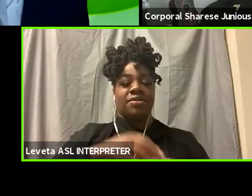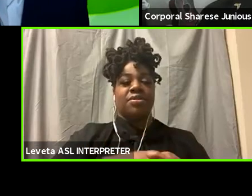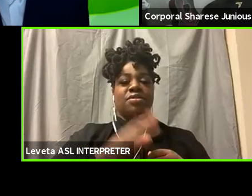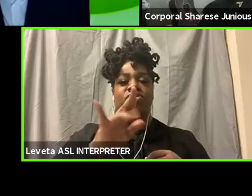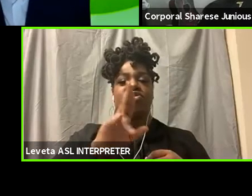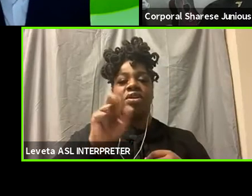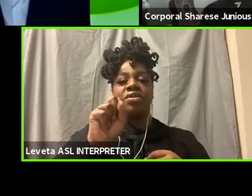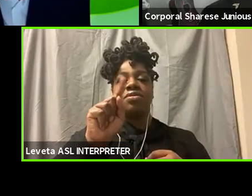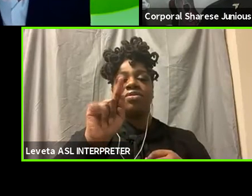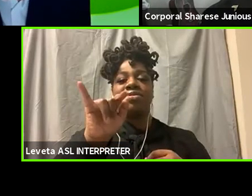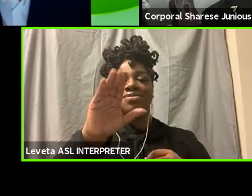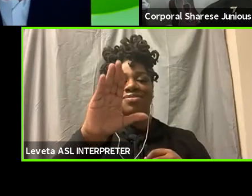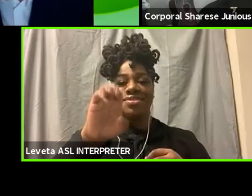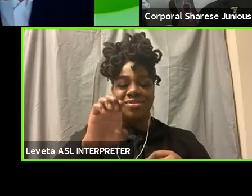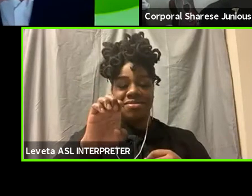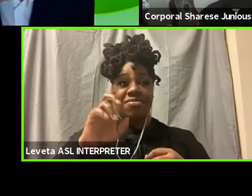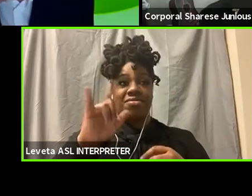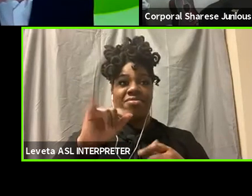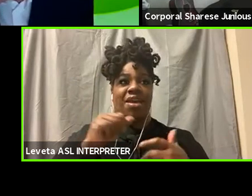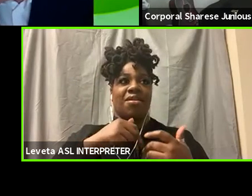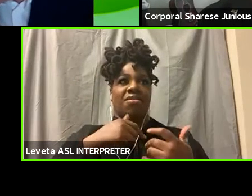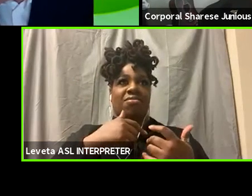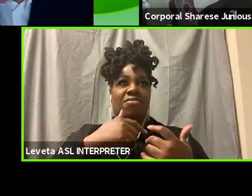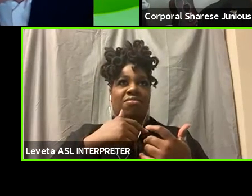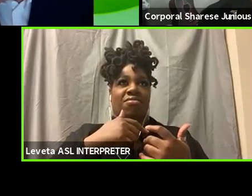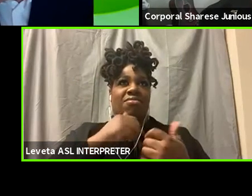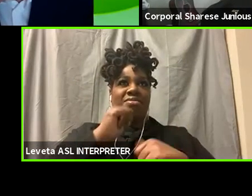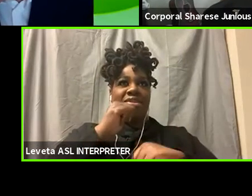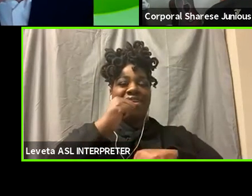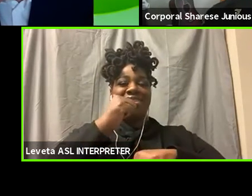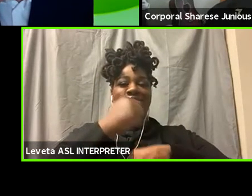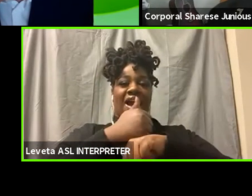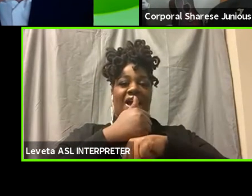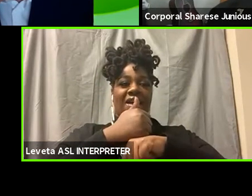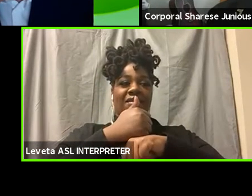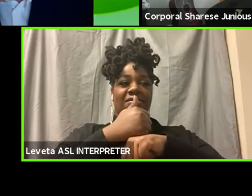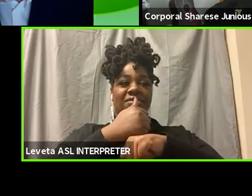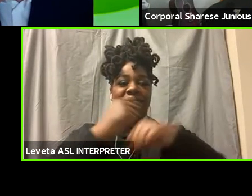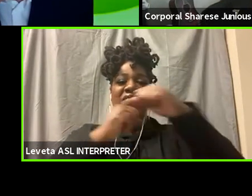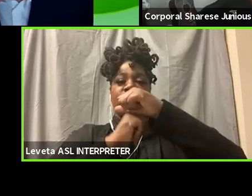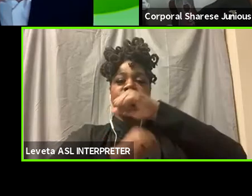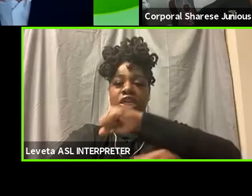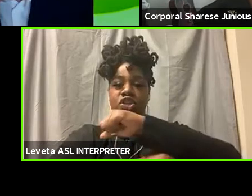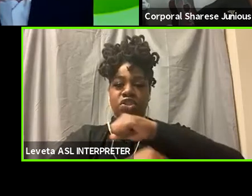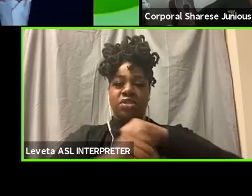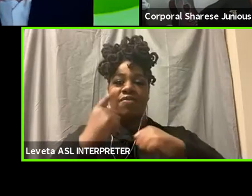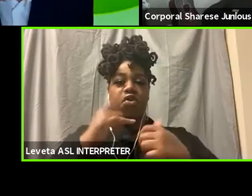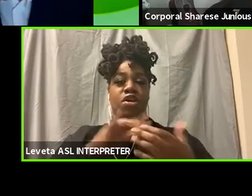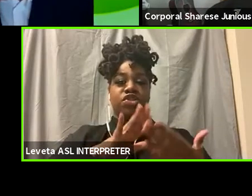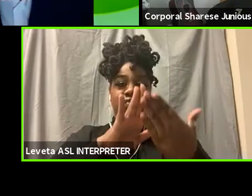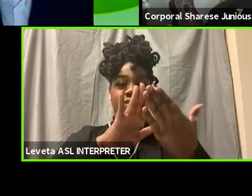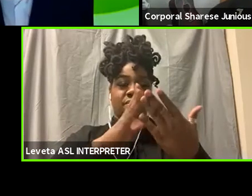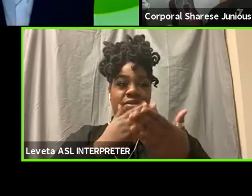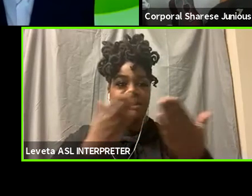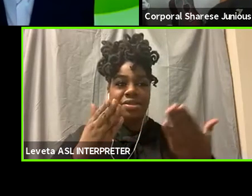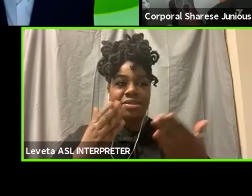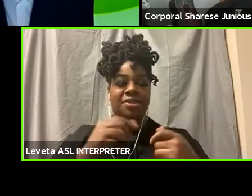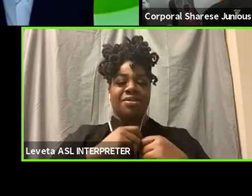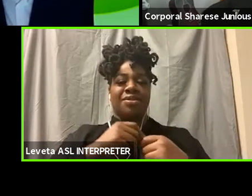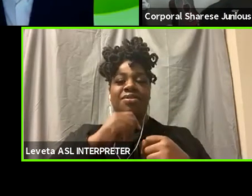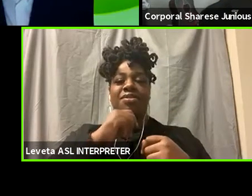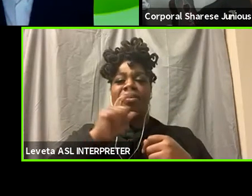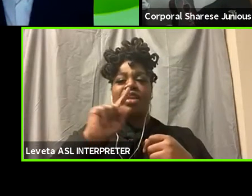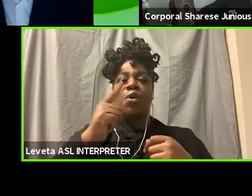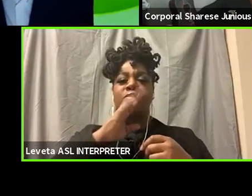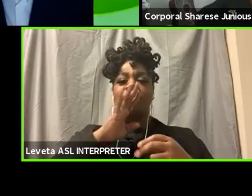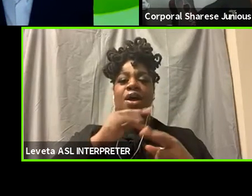framework for addressing this type of thing. It wasn't an accident, talking about history, that the NAACP chose